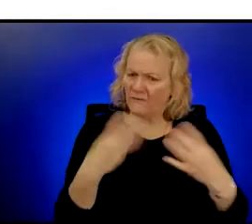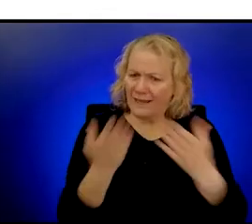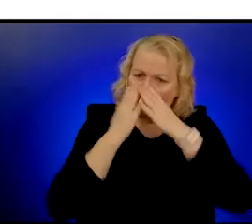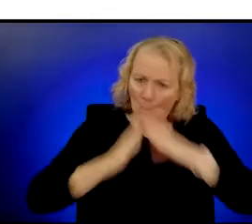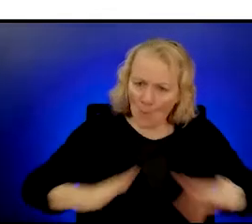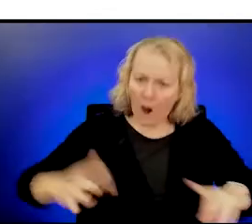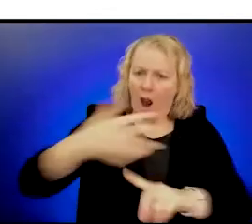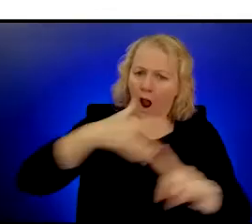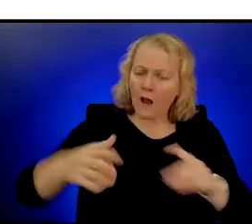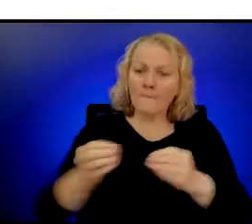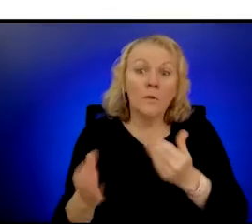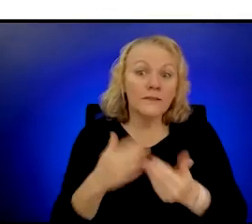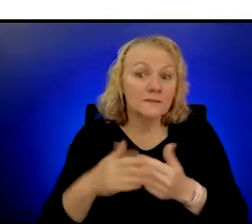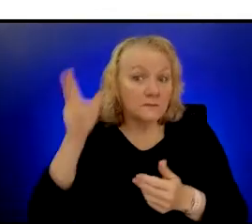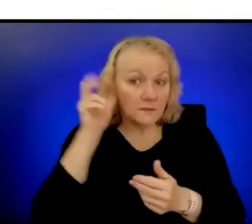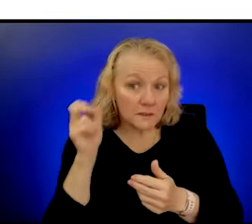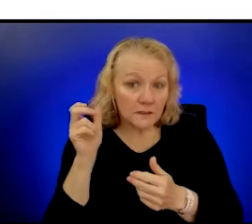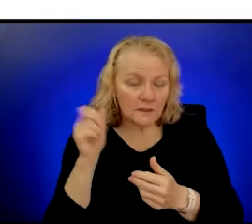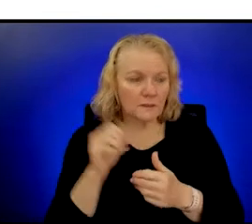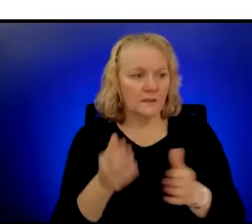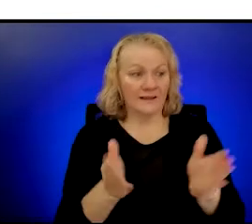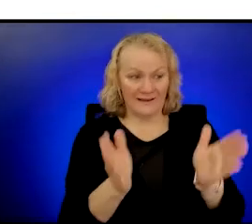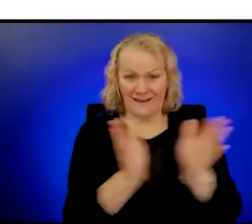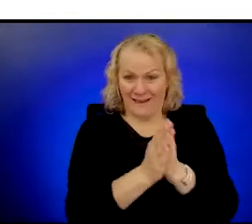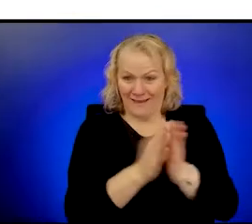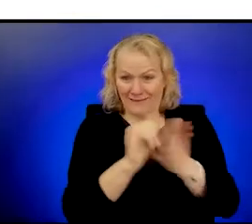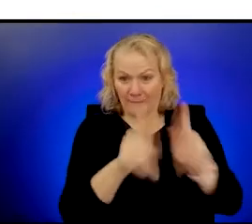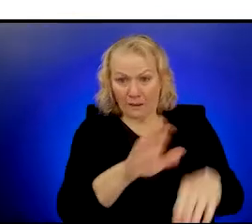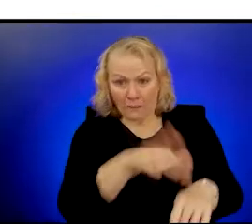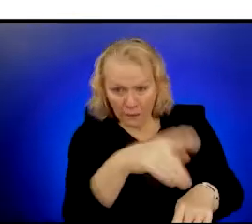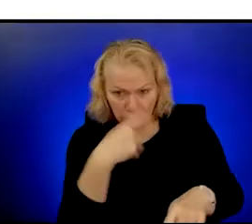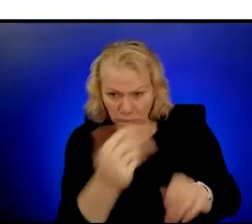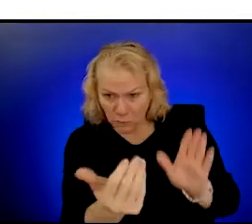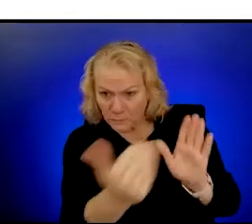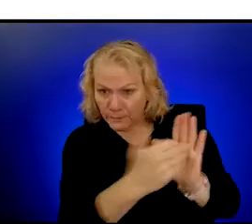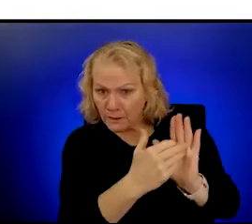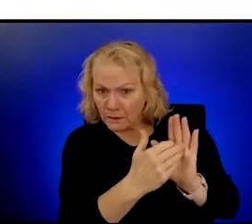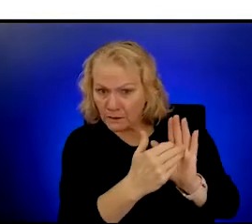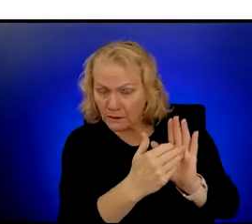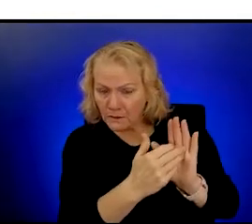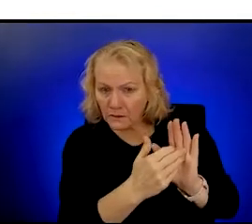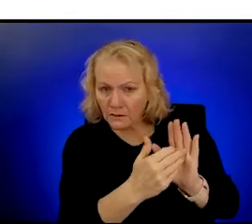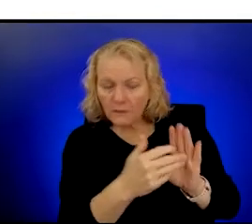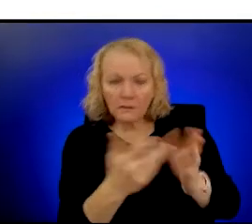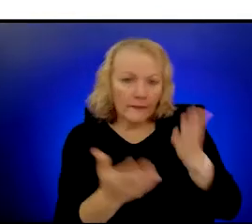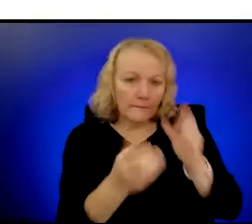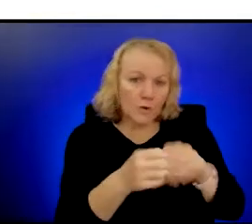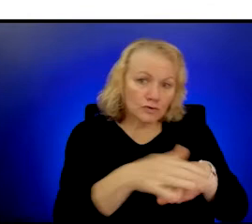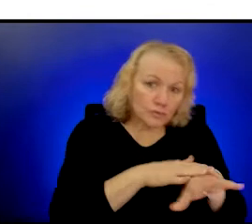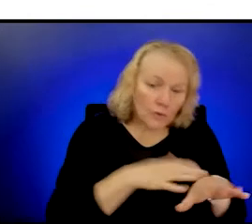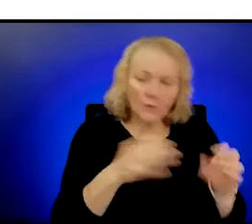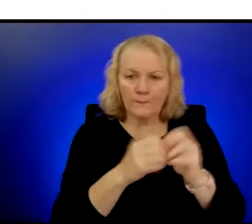to hear. Ask the person to repeat what they said, slower,